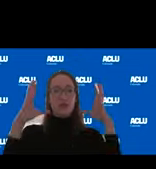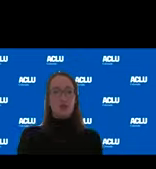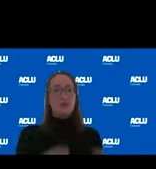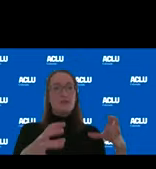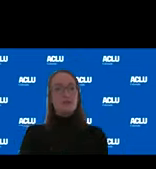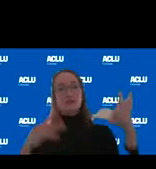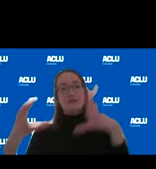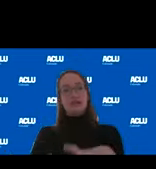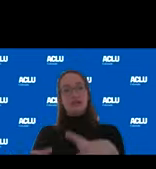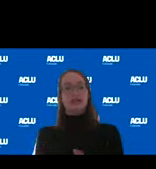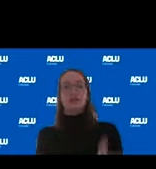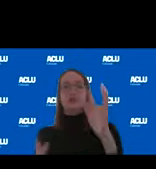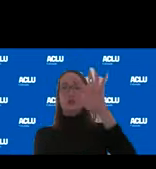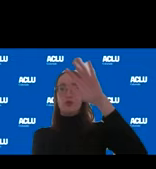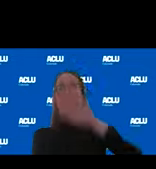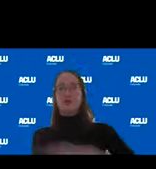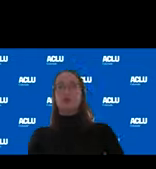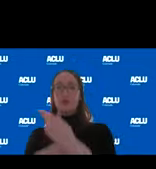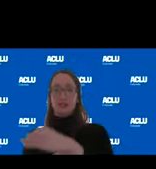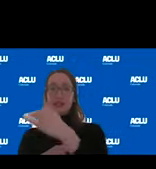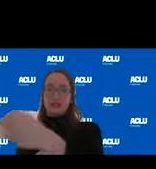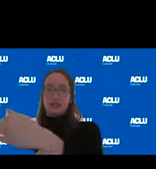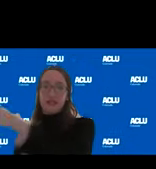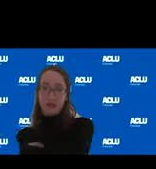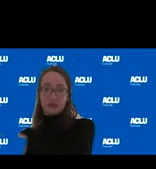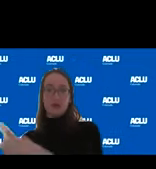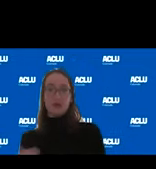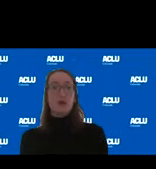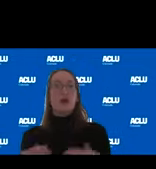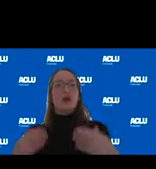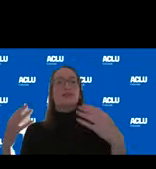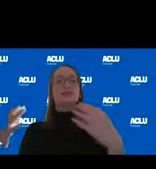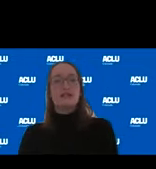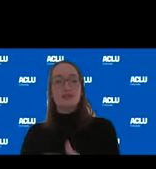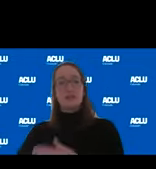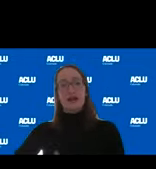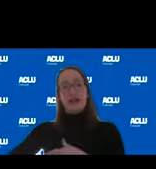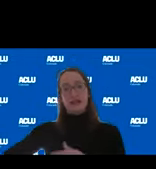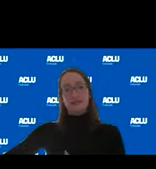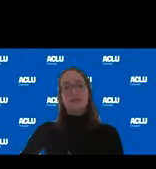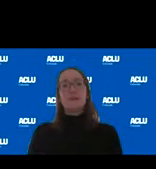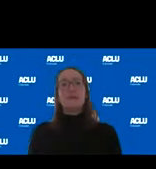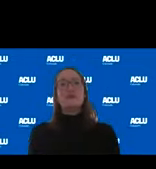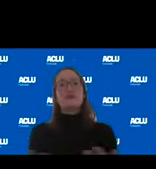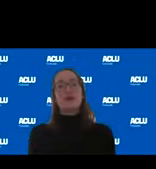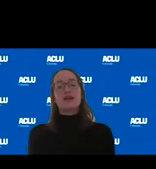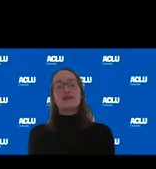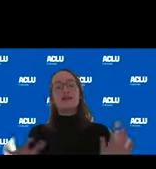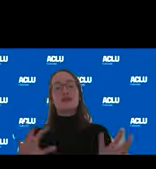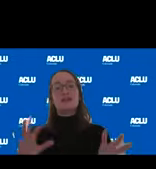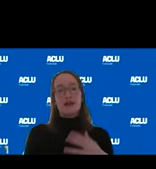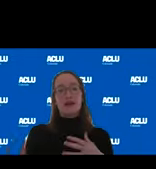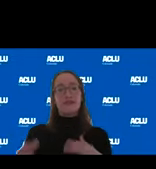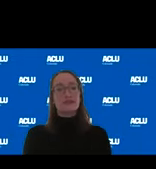group becomes re-enfranchised, a new wave of suppression tactics follows to continue to block access. And so what I like to